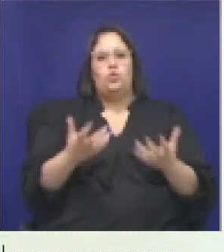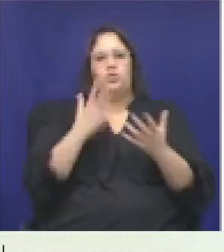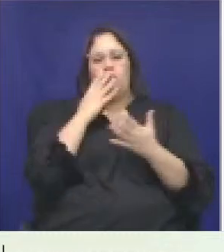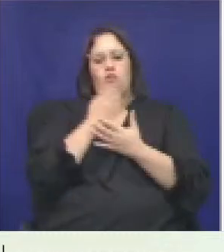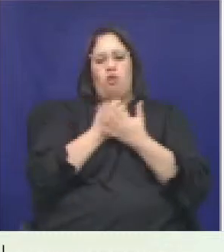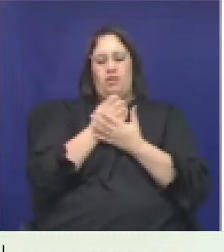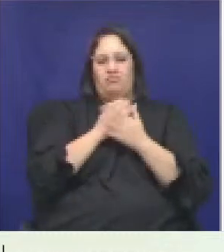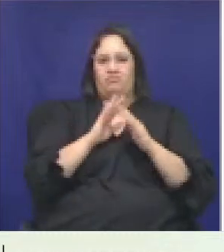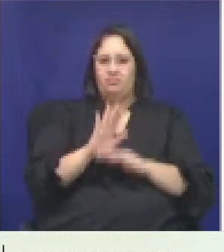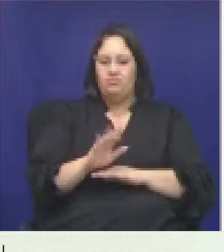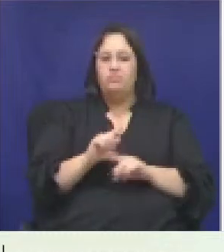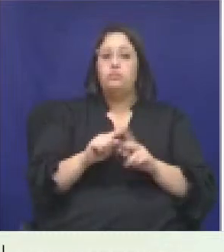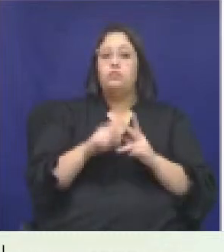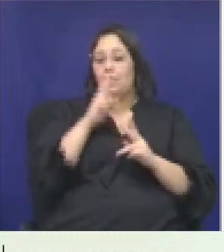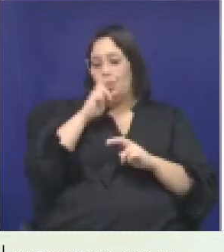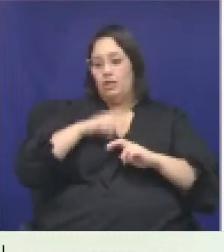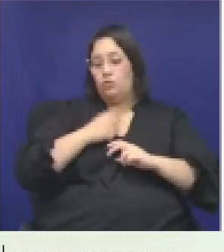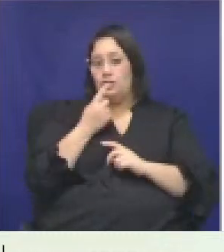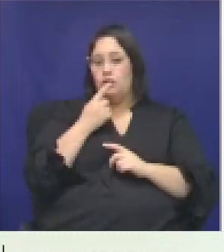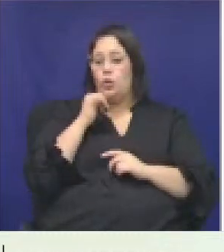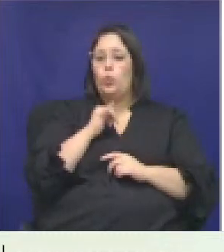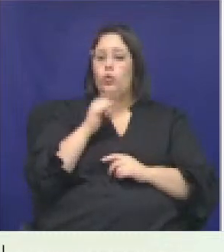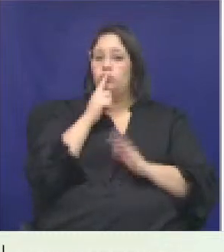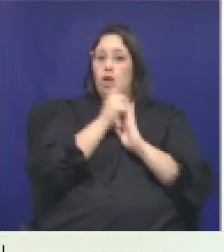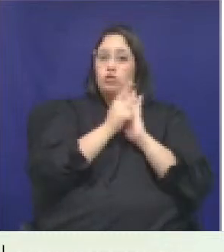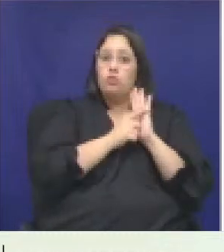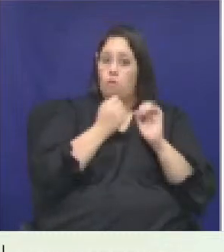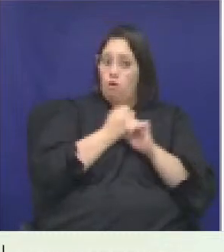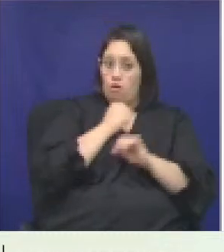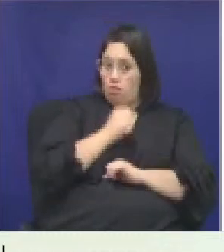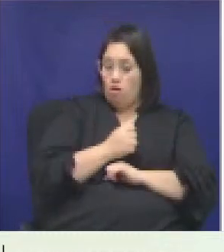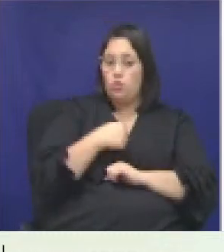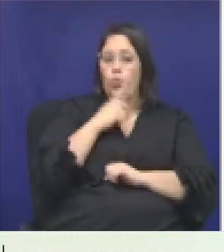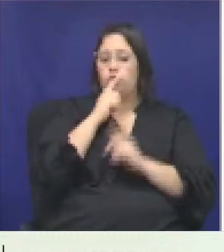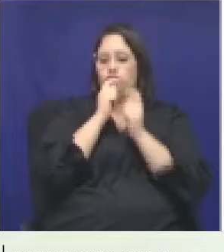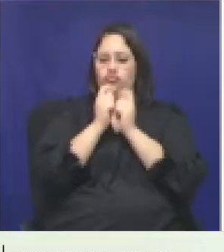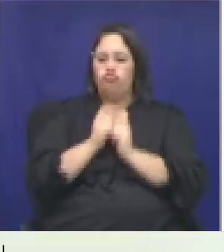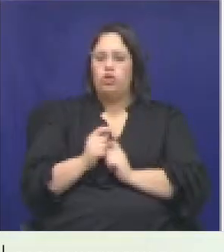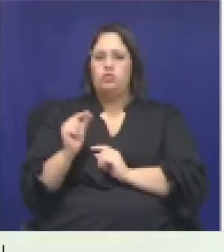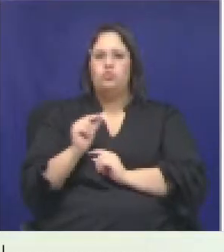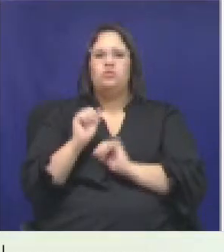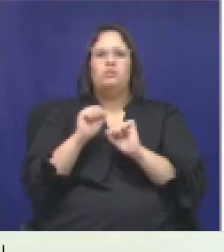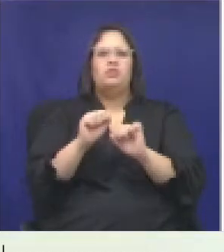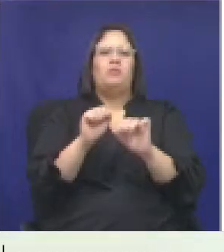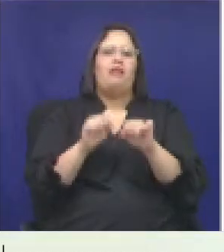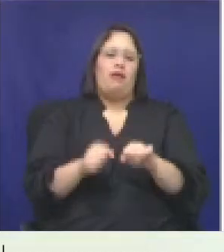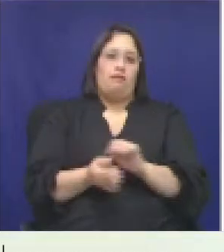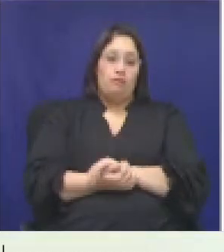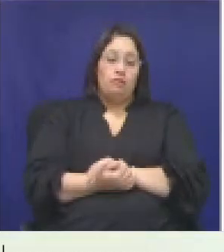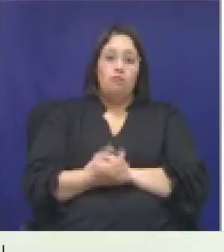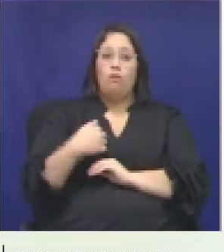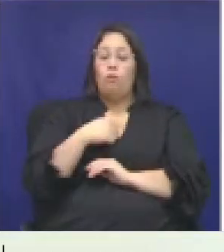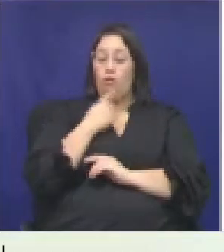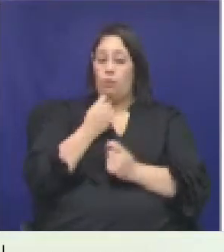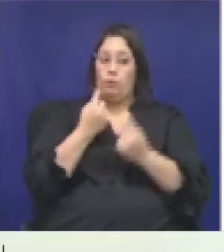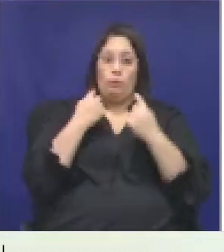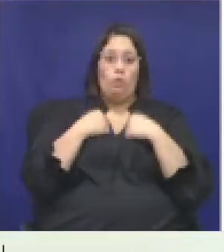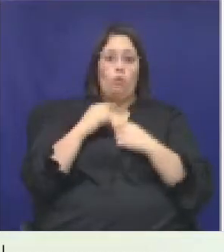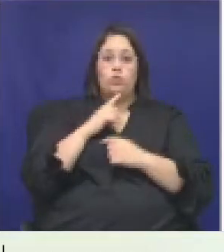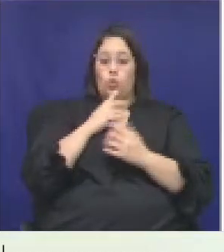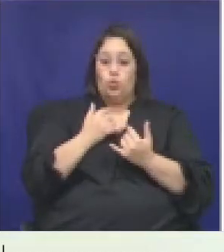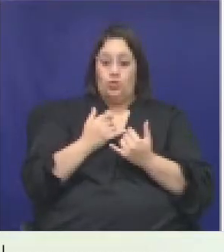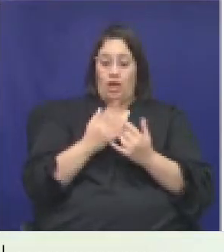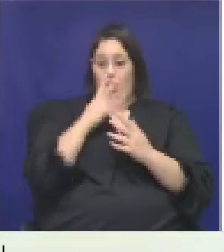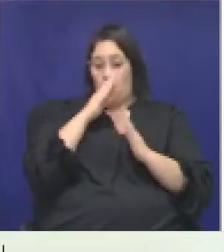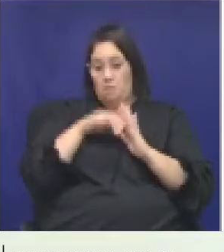We need to understand which legislation is not working so we can make changes as soon as possible. If we do not understand today's